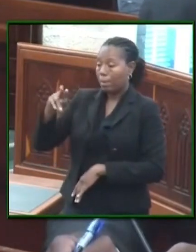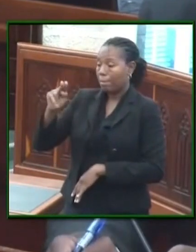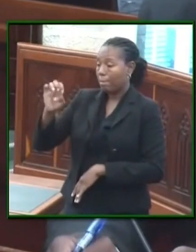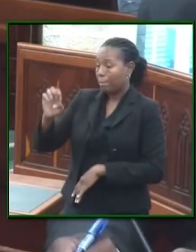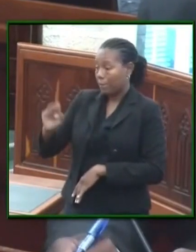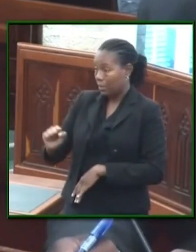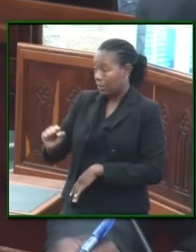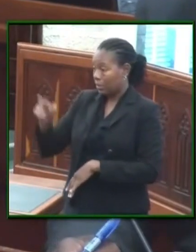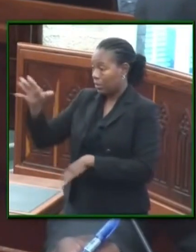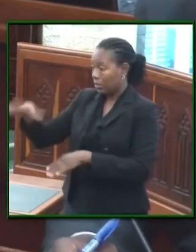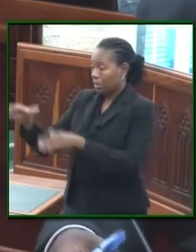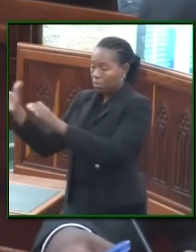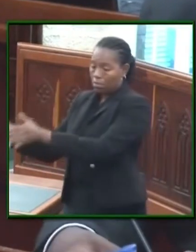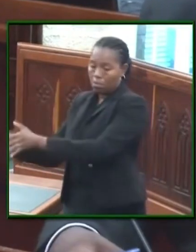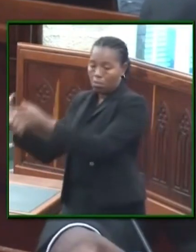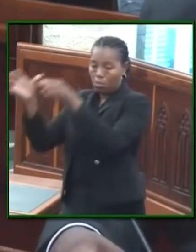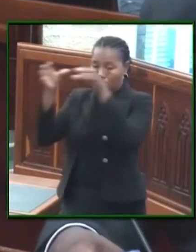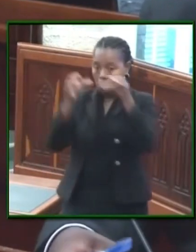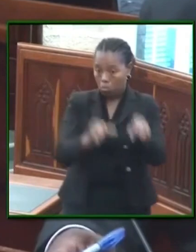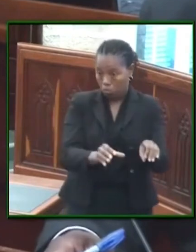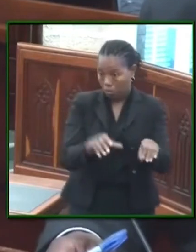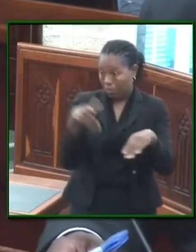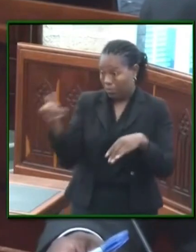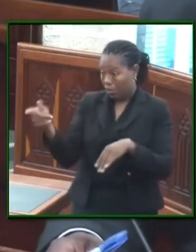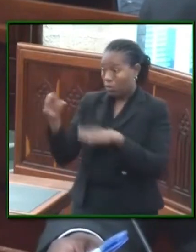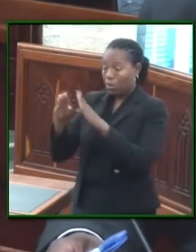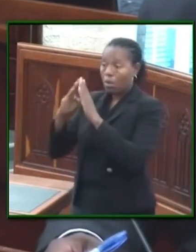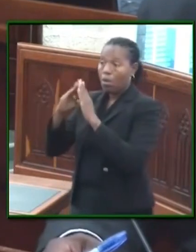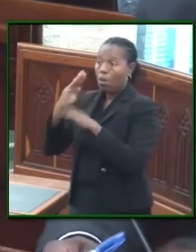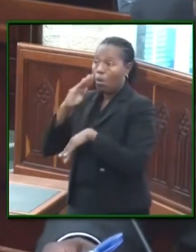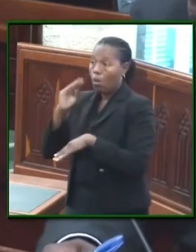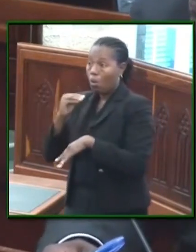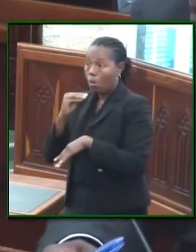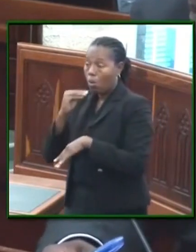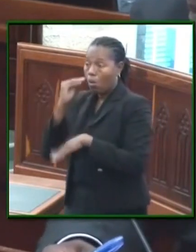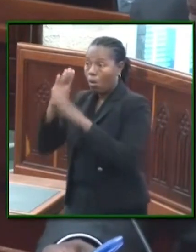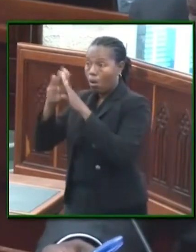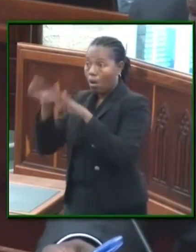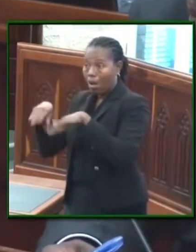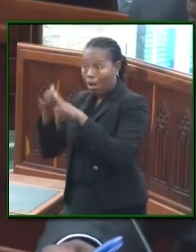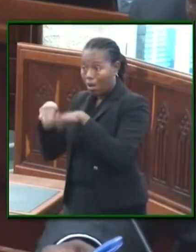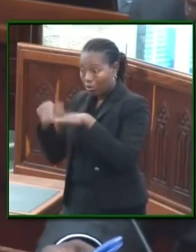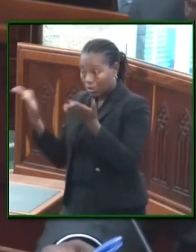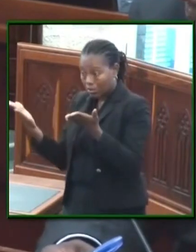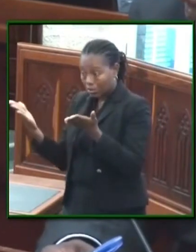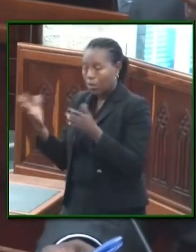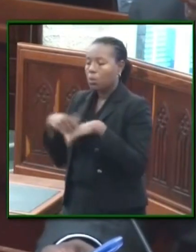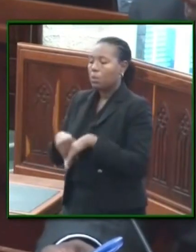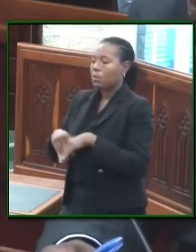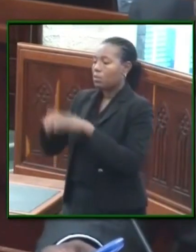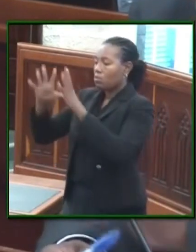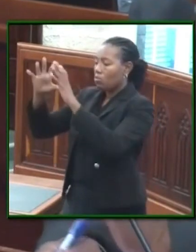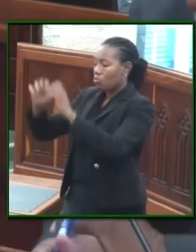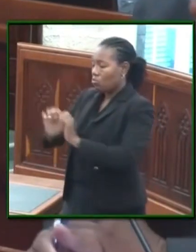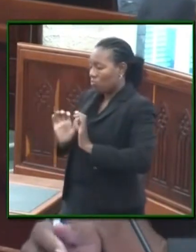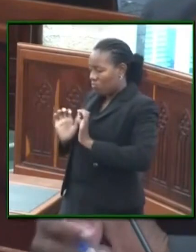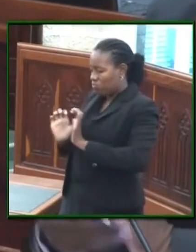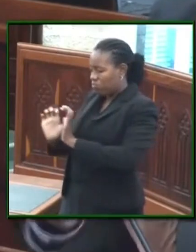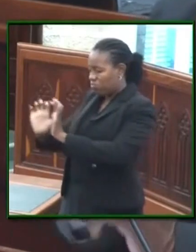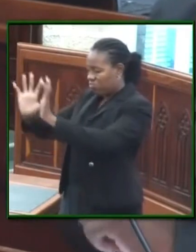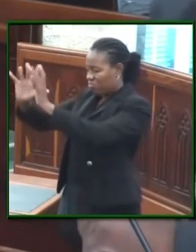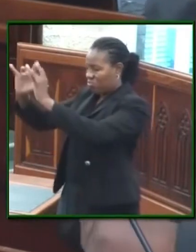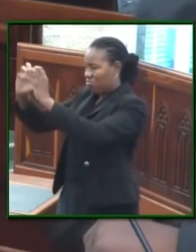to push down those houses once persons are indeed adequately relocated